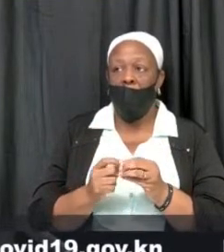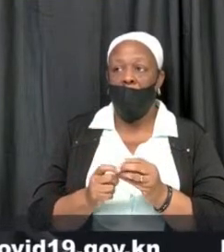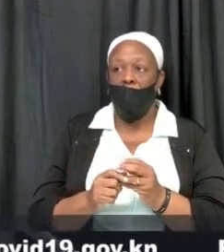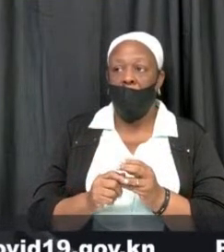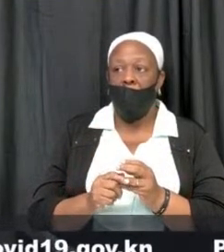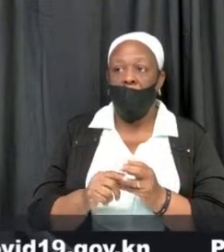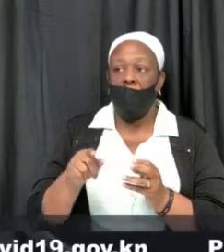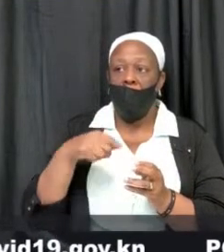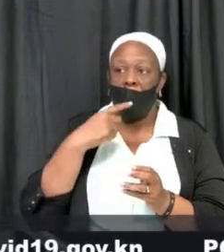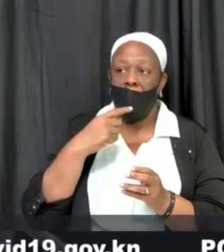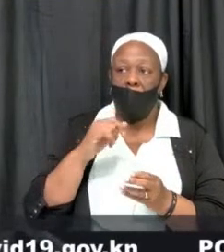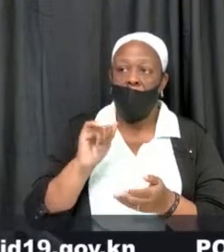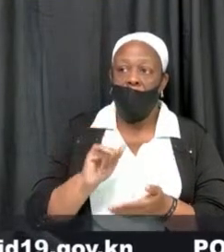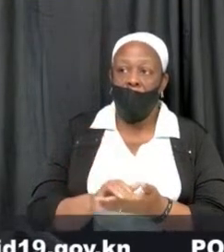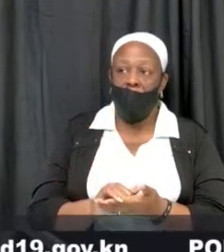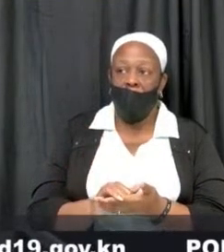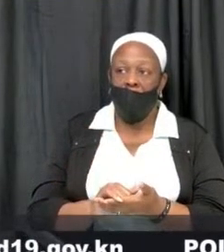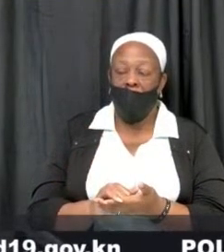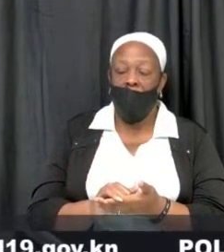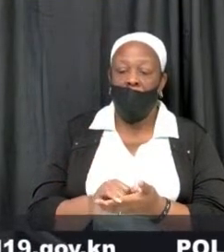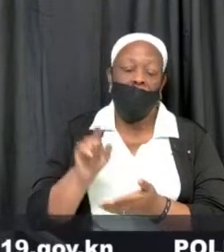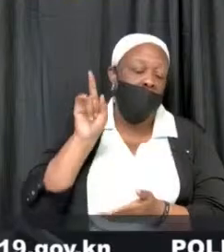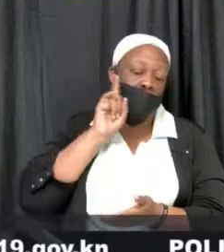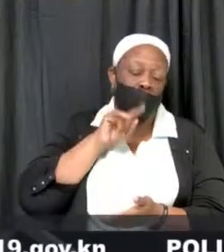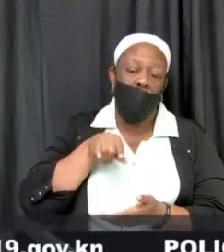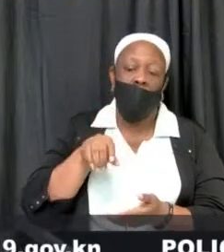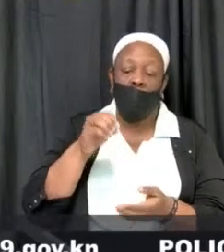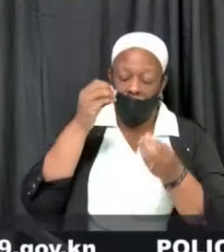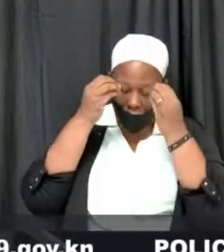by indicating that fake news,